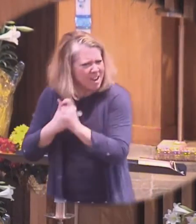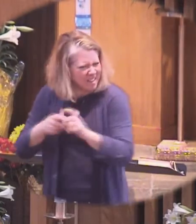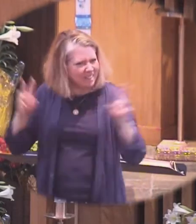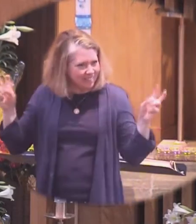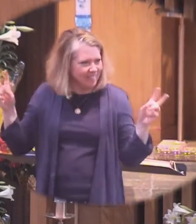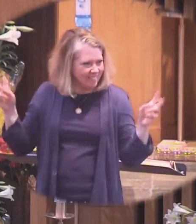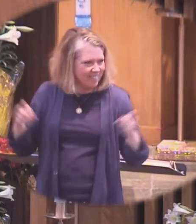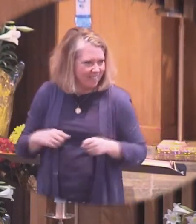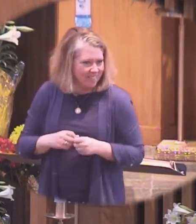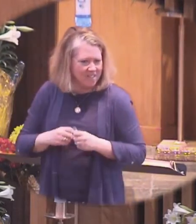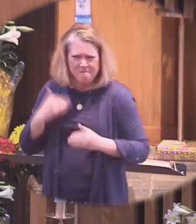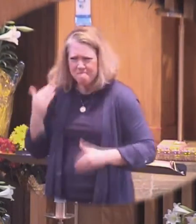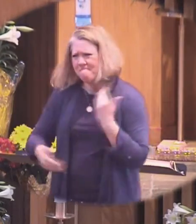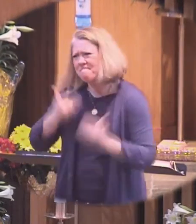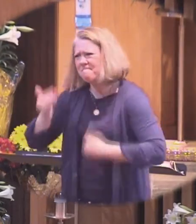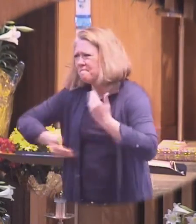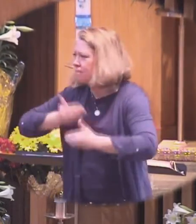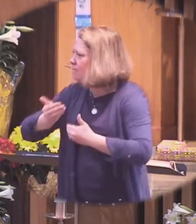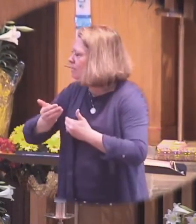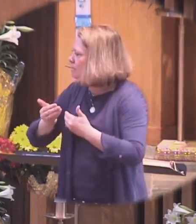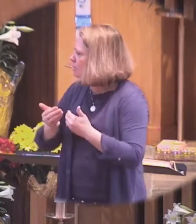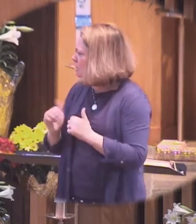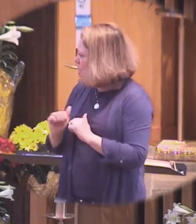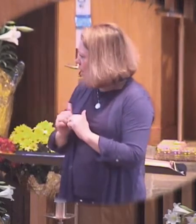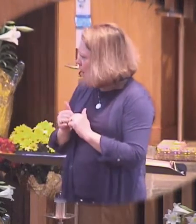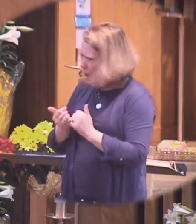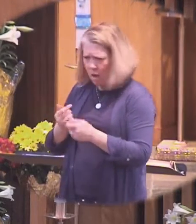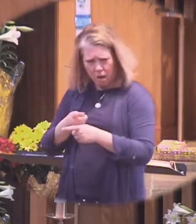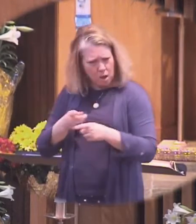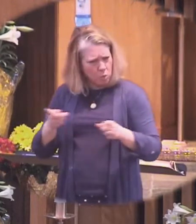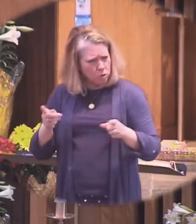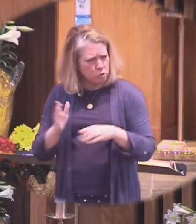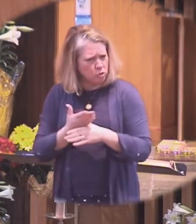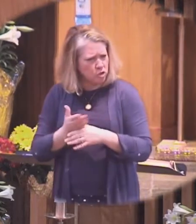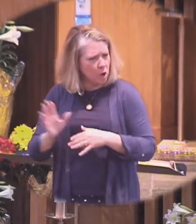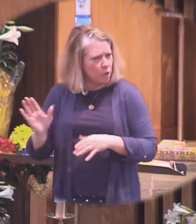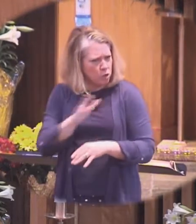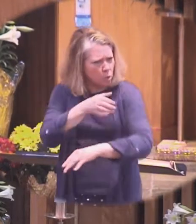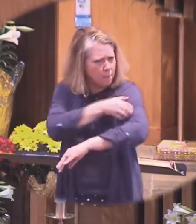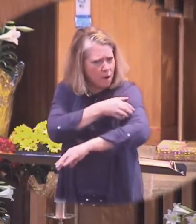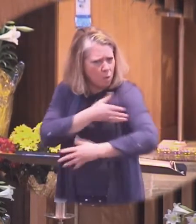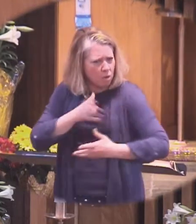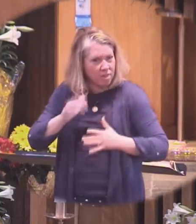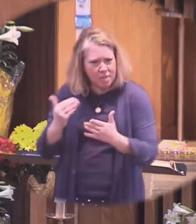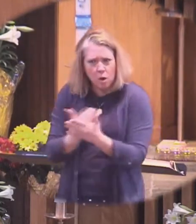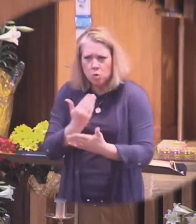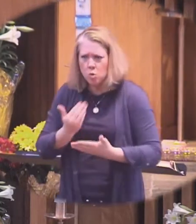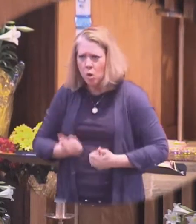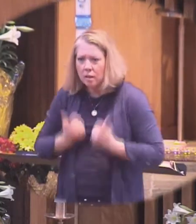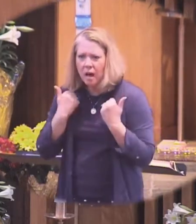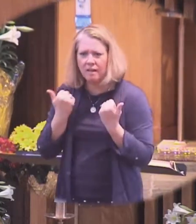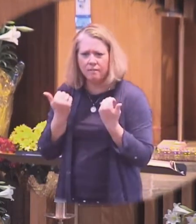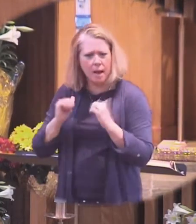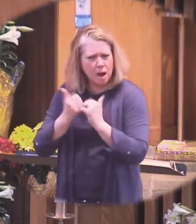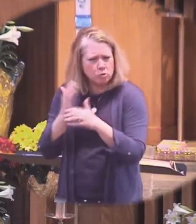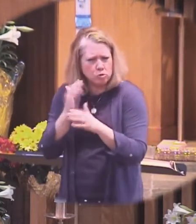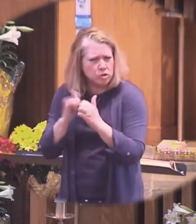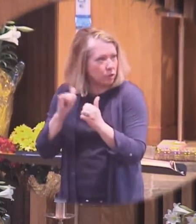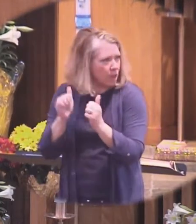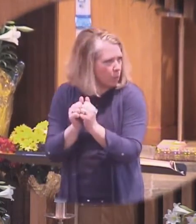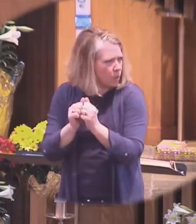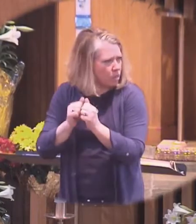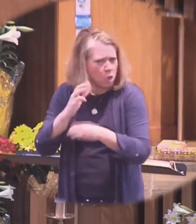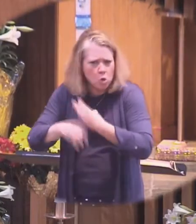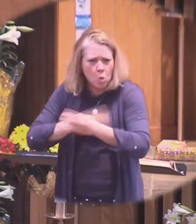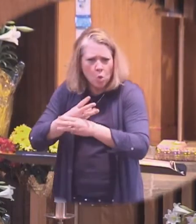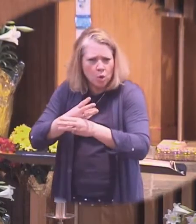Lord, how do we share that power, that new life with the world and all